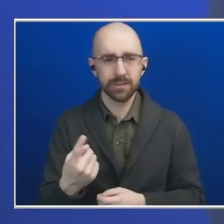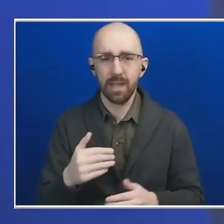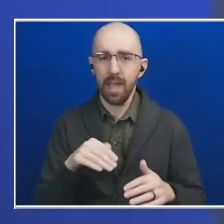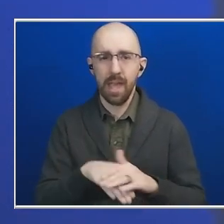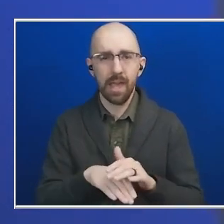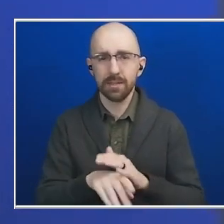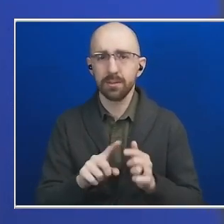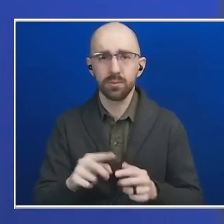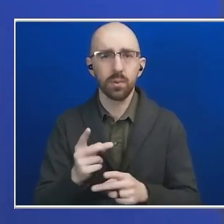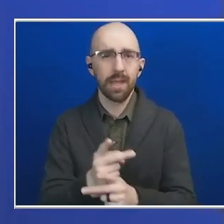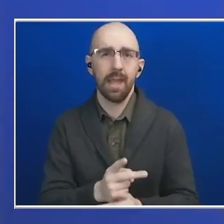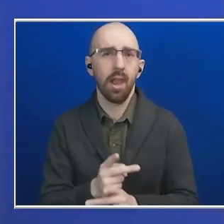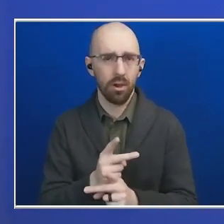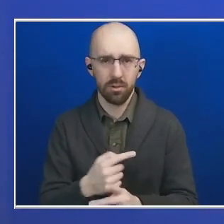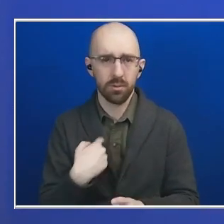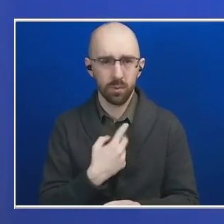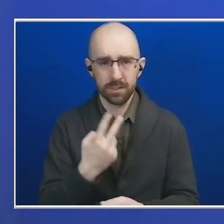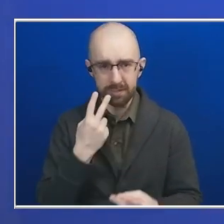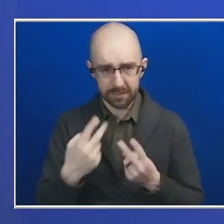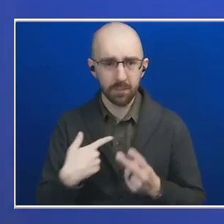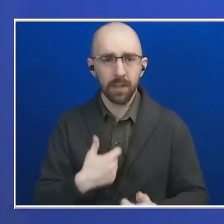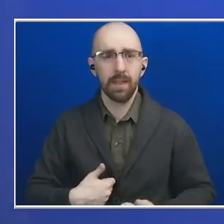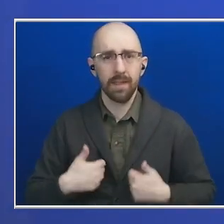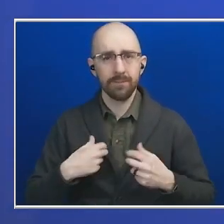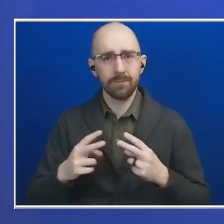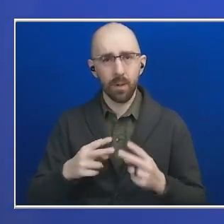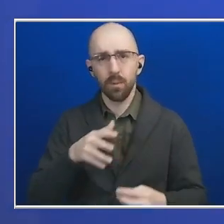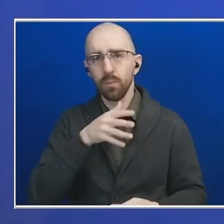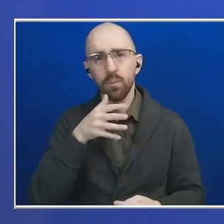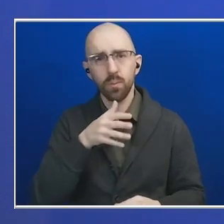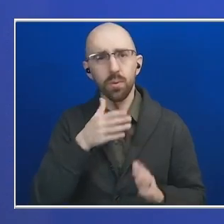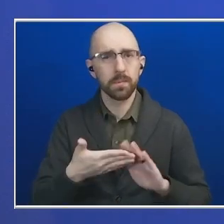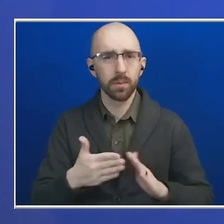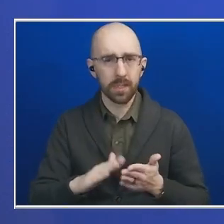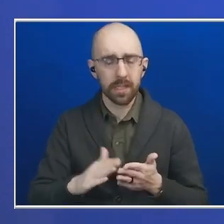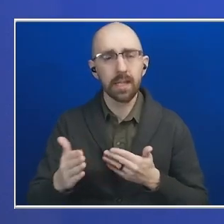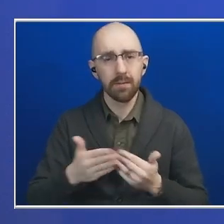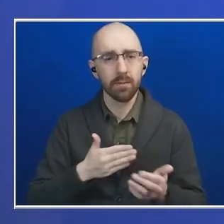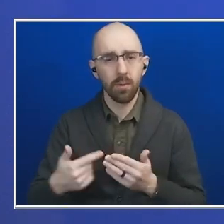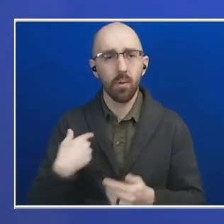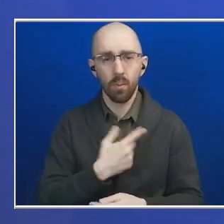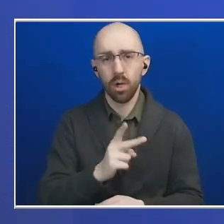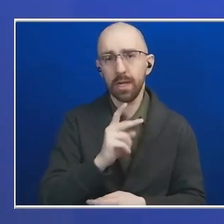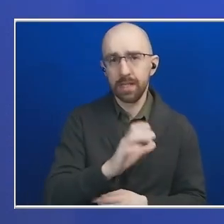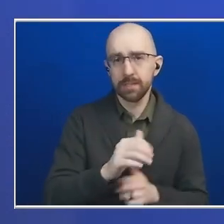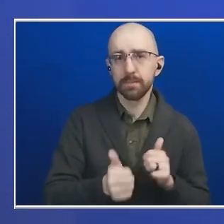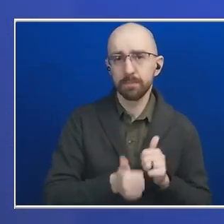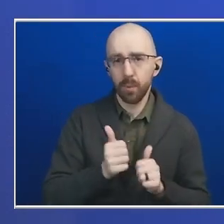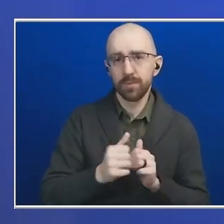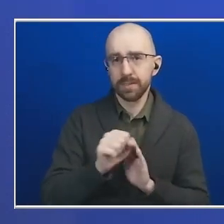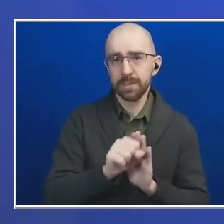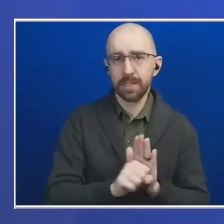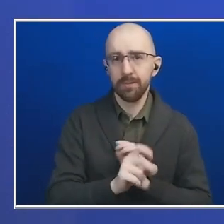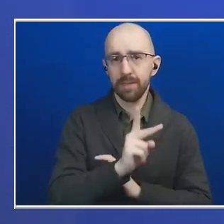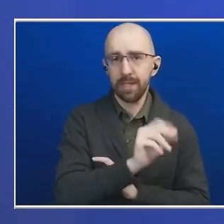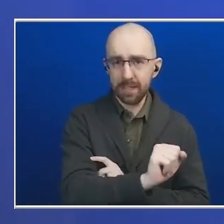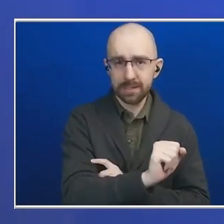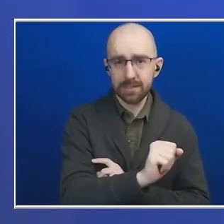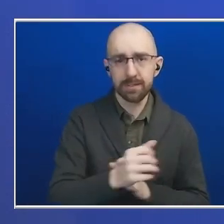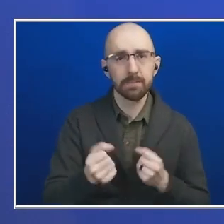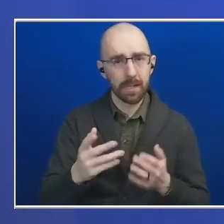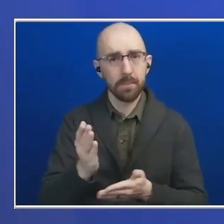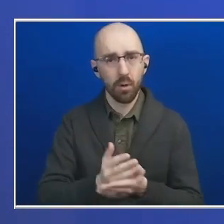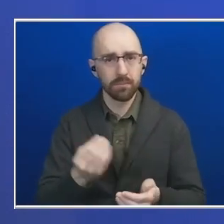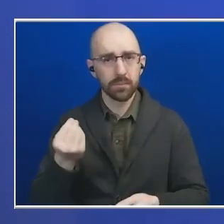what we're seeing is that we live in a very rural community, and though we are in Kansas City, the majority of the state of Kansas and major parts of Missouri are